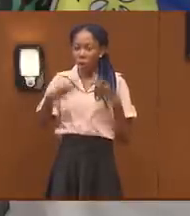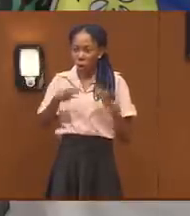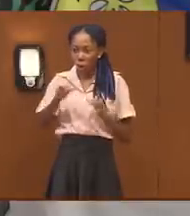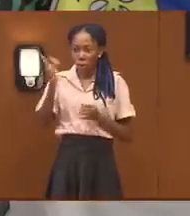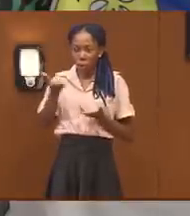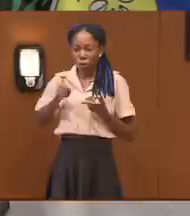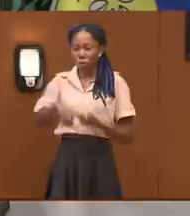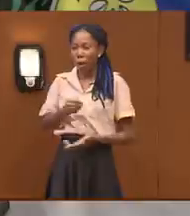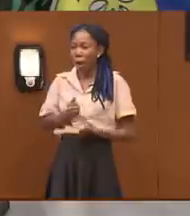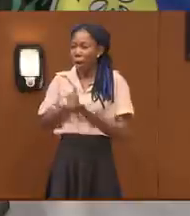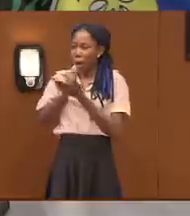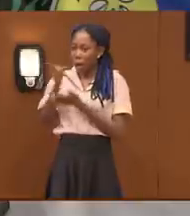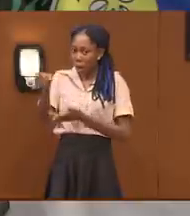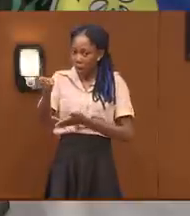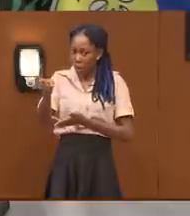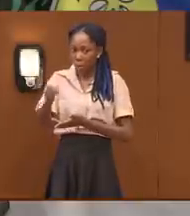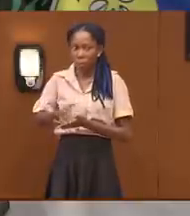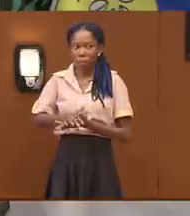assist you to offset